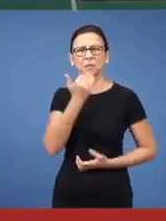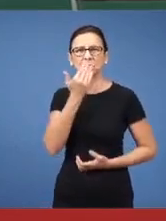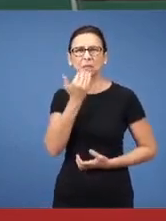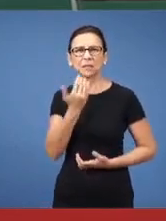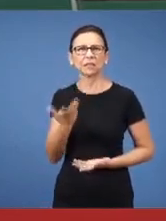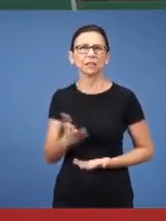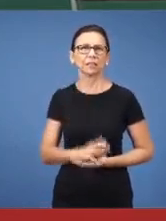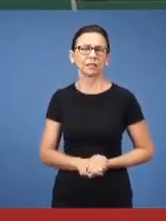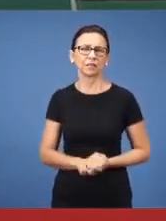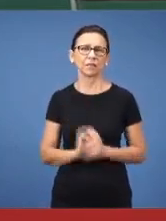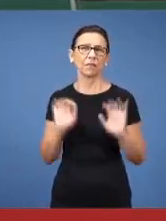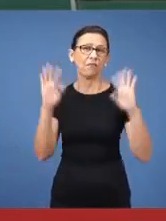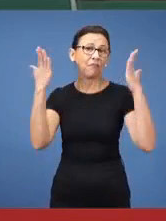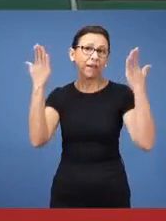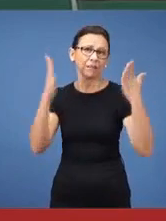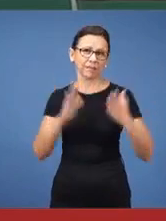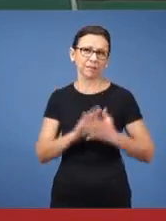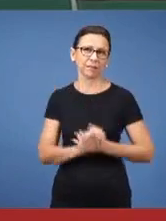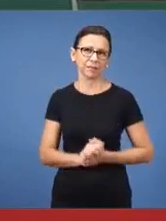turkey with